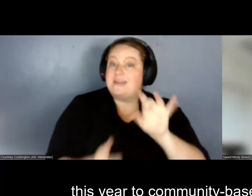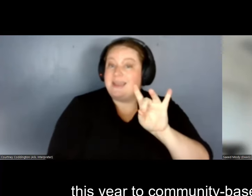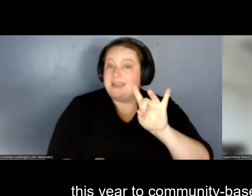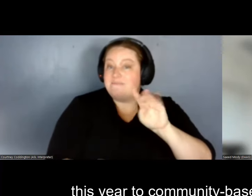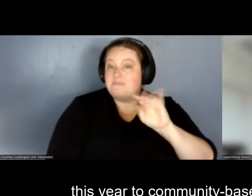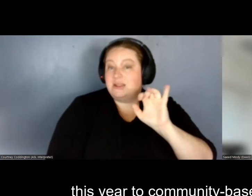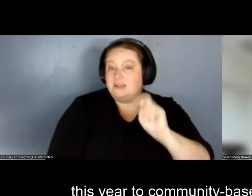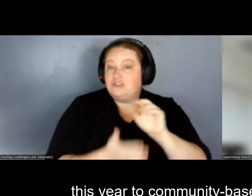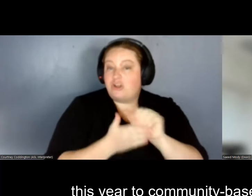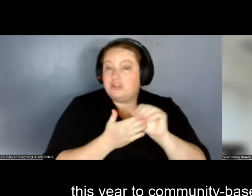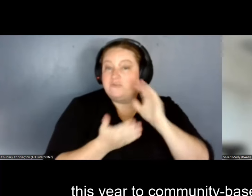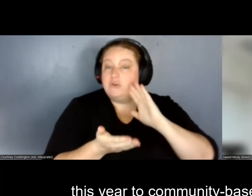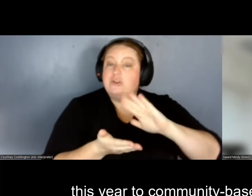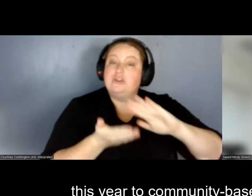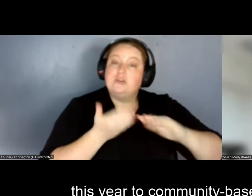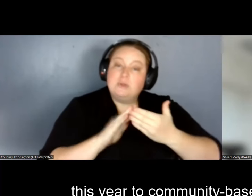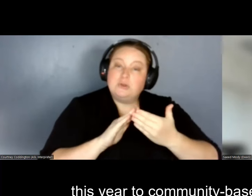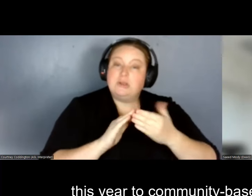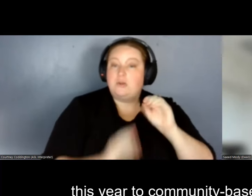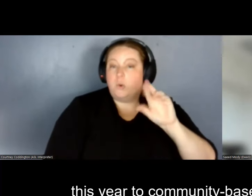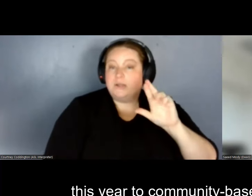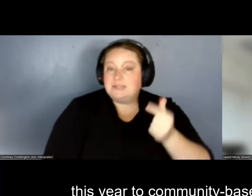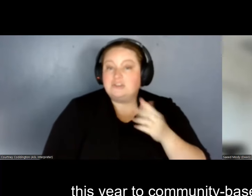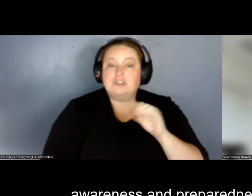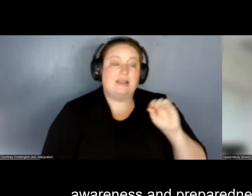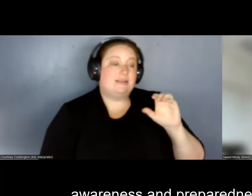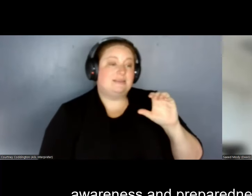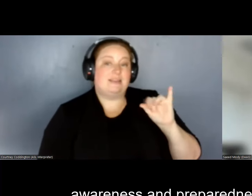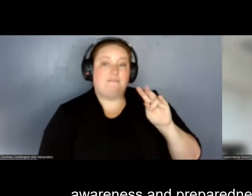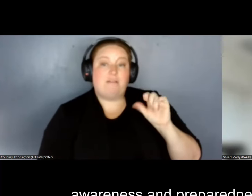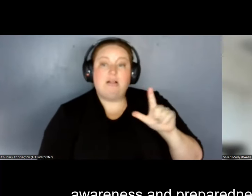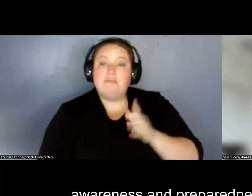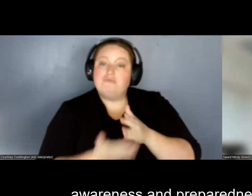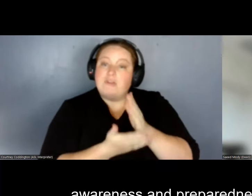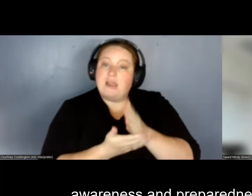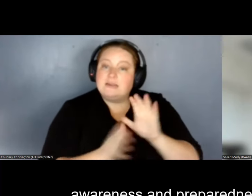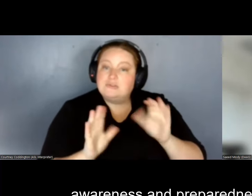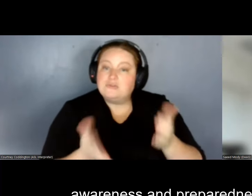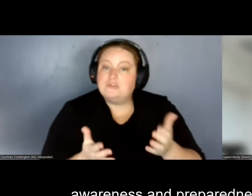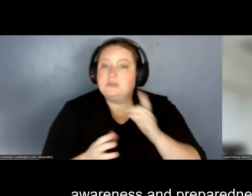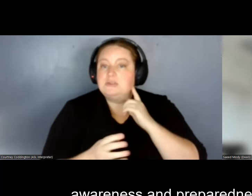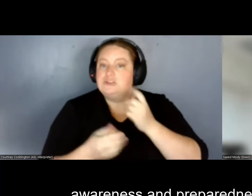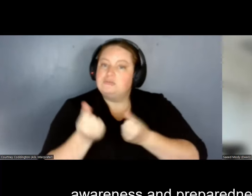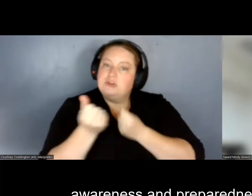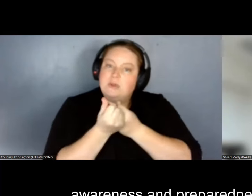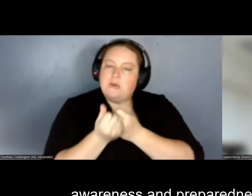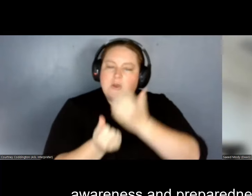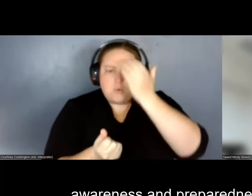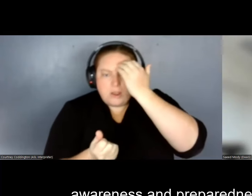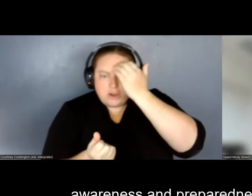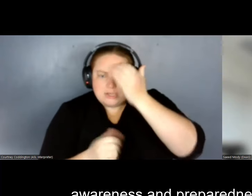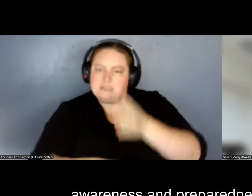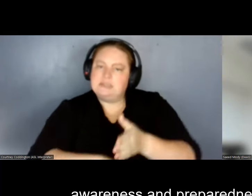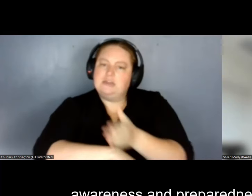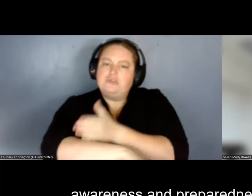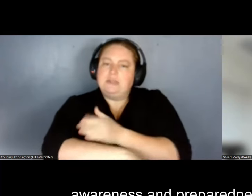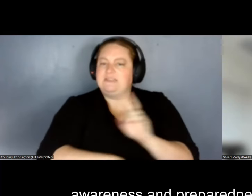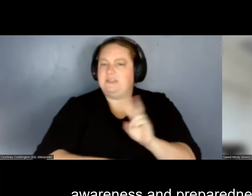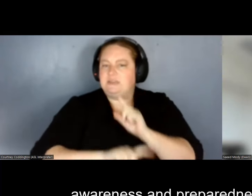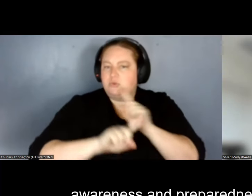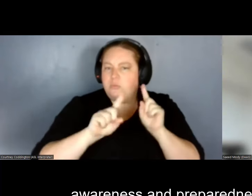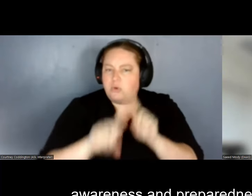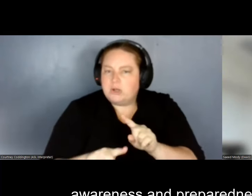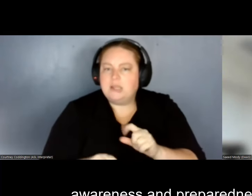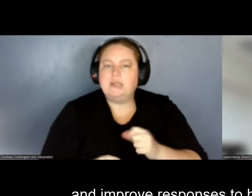community-based organizations and civil rights groups to promote community awareness and preparedness, increase victim reporting, strengthen